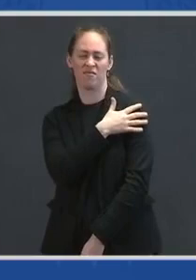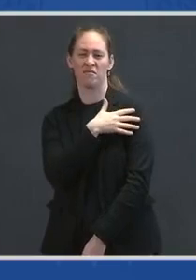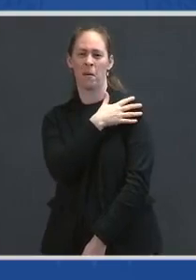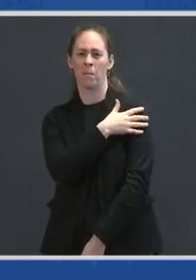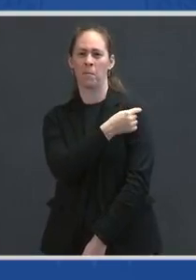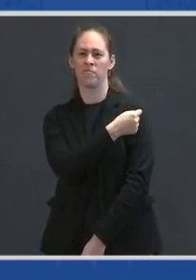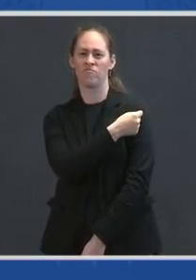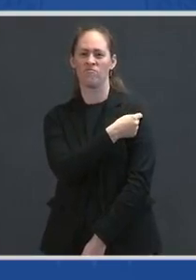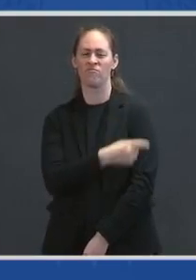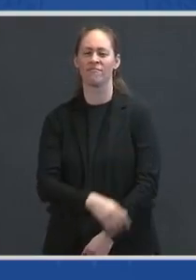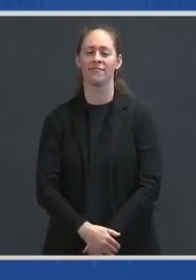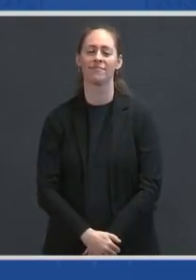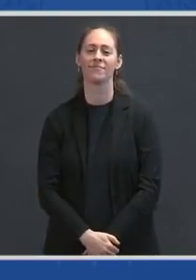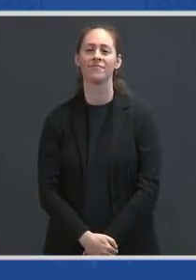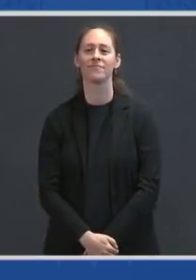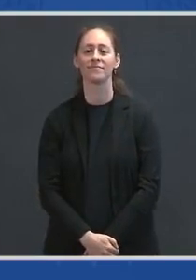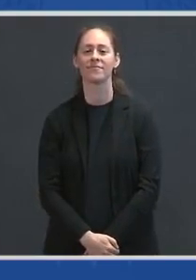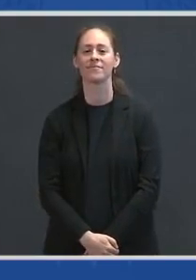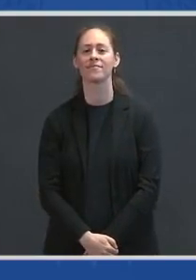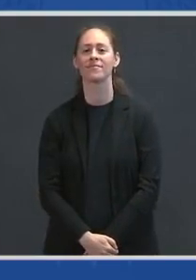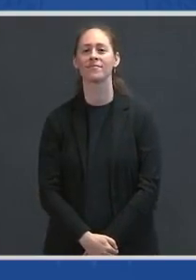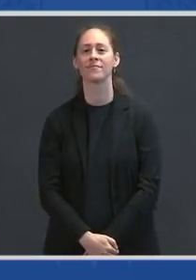You think you're going to get a shot on television?